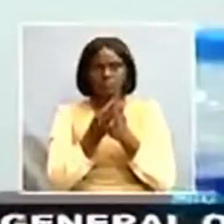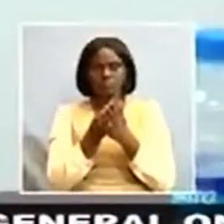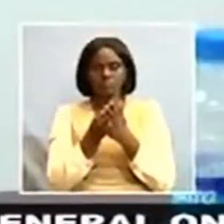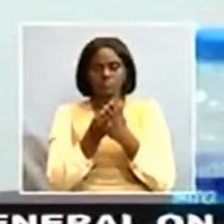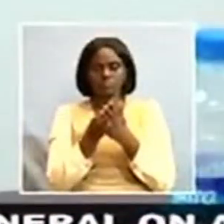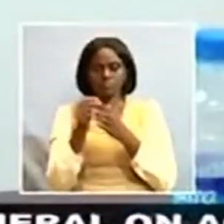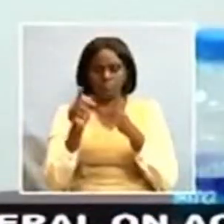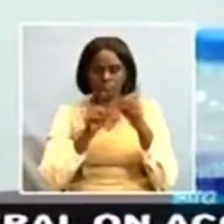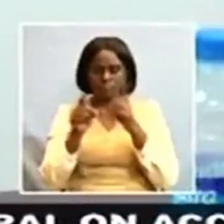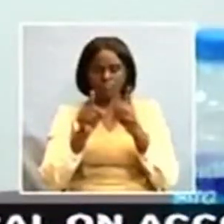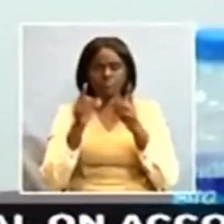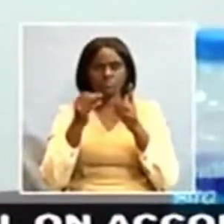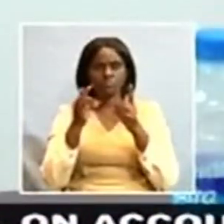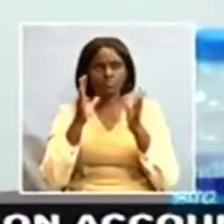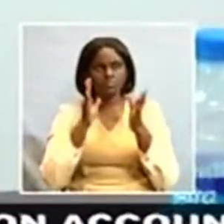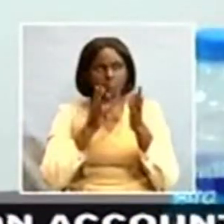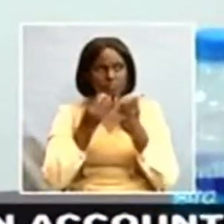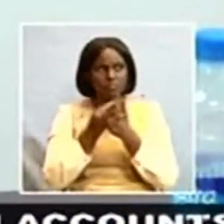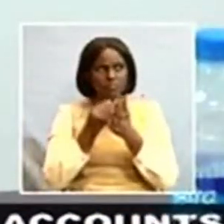Director of Finance.